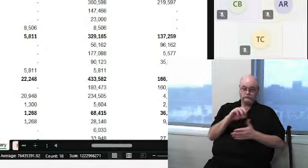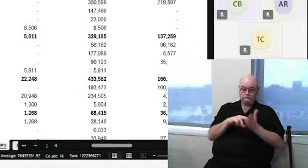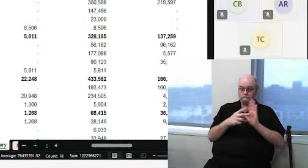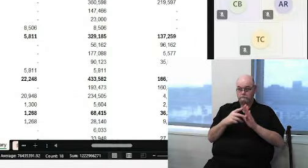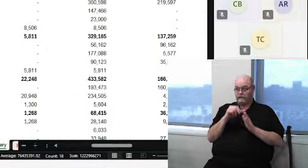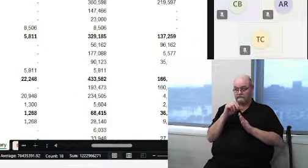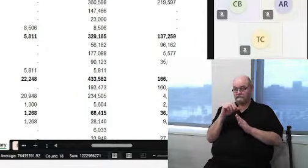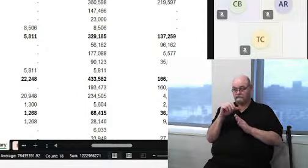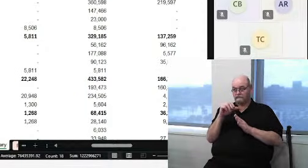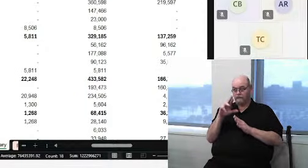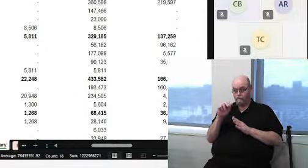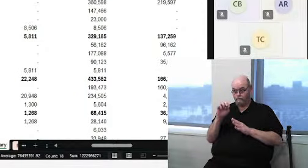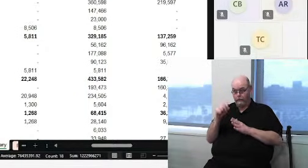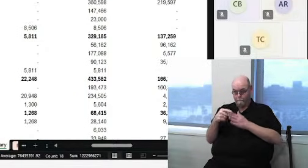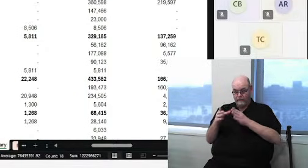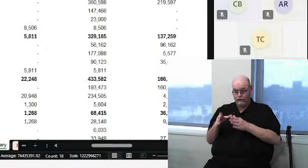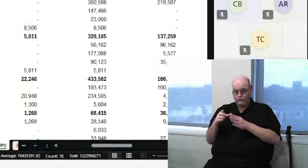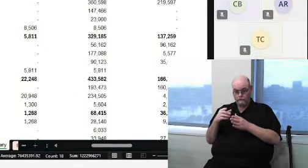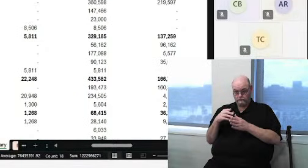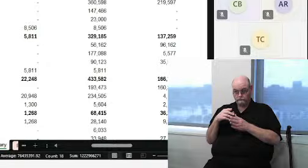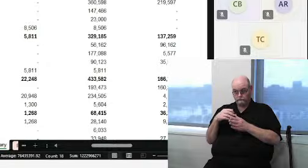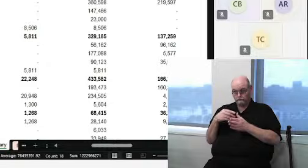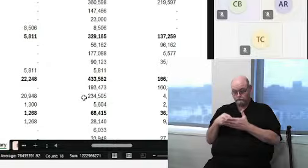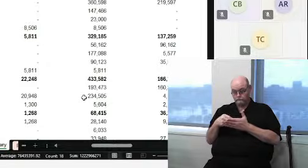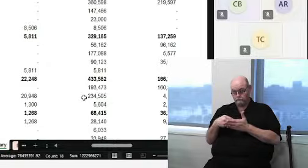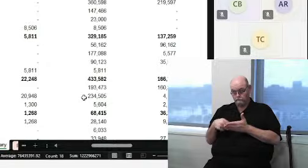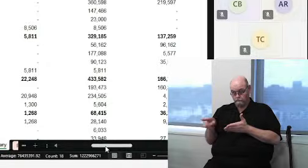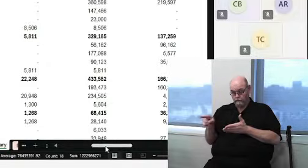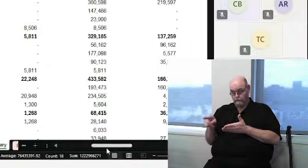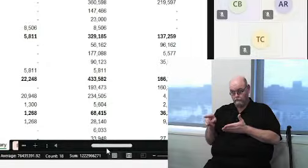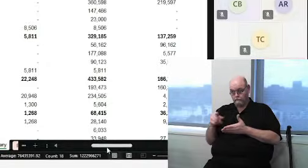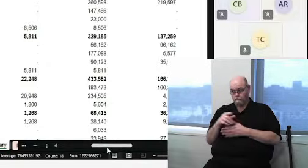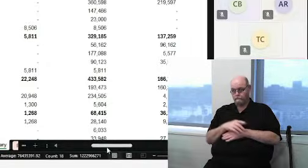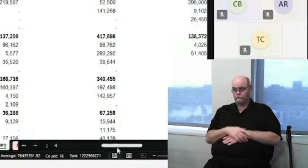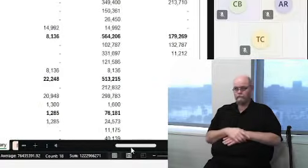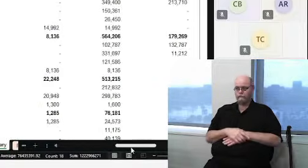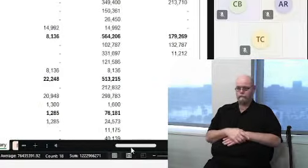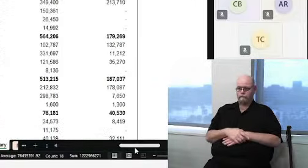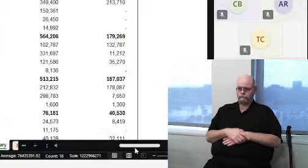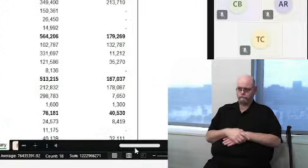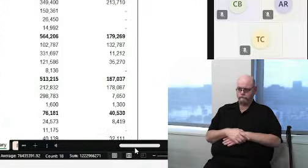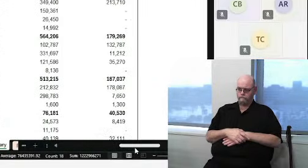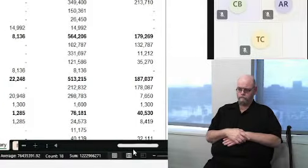right? that is correct. Okay, could we scroll over to fiscal year 28?